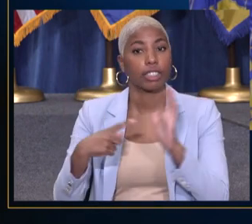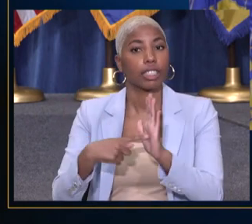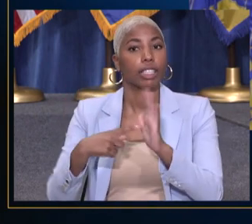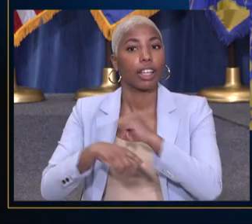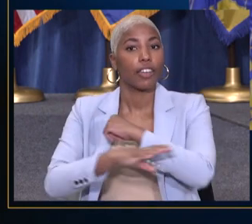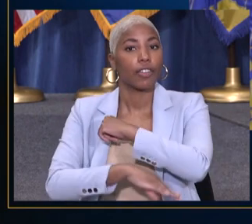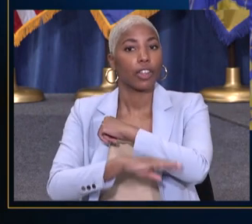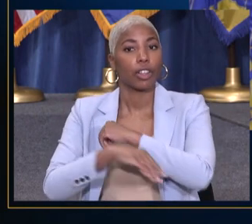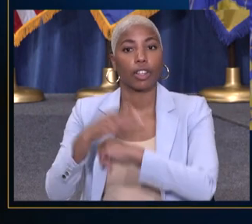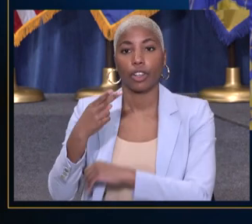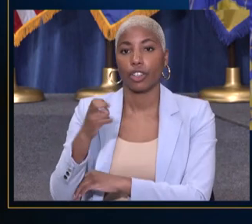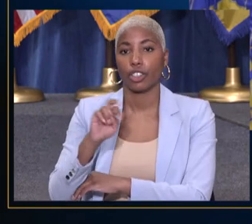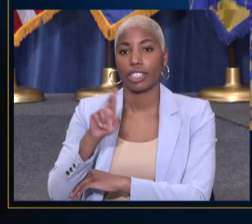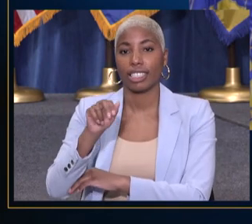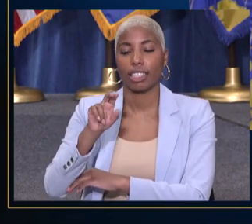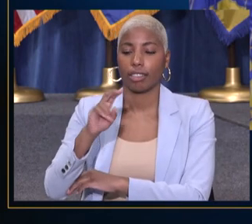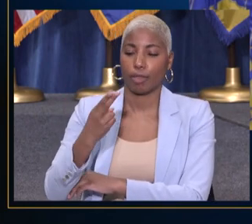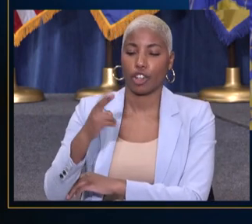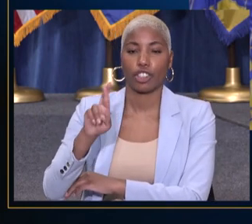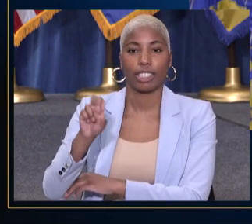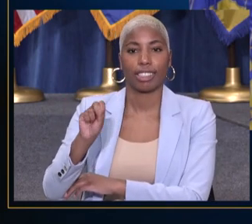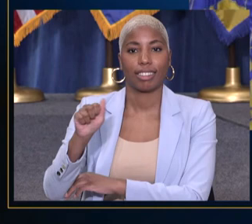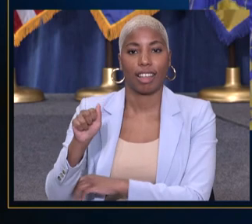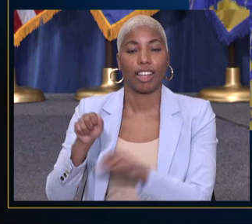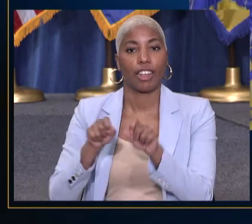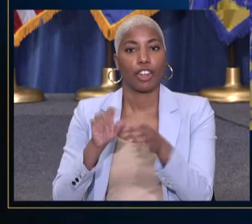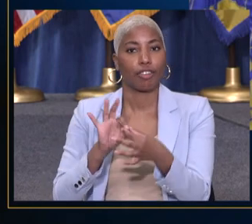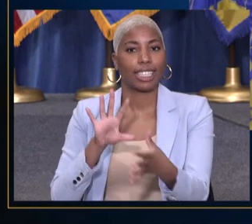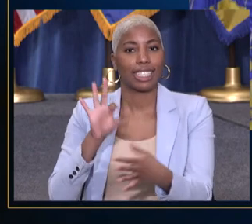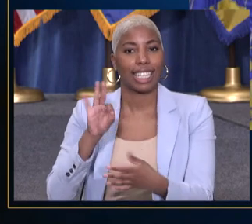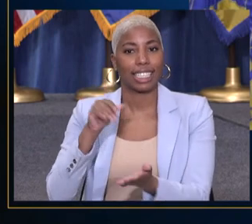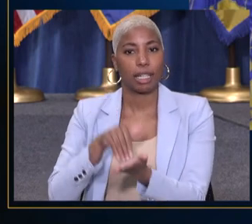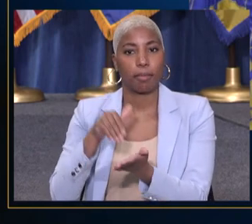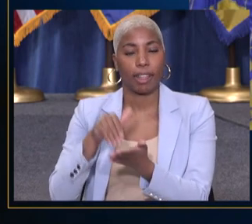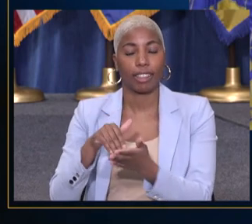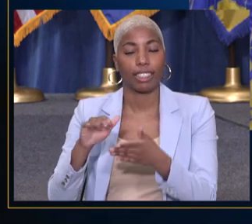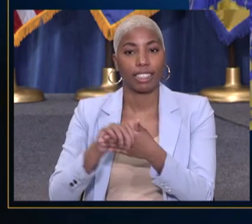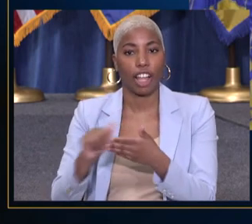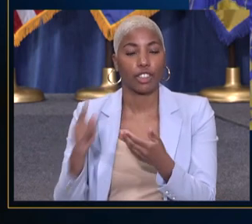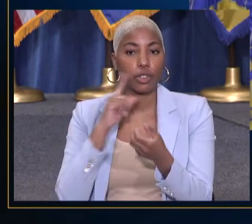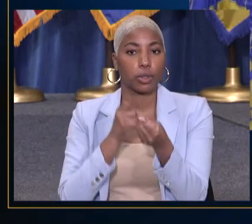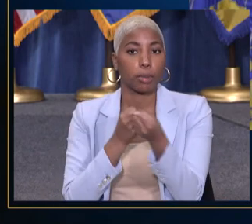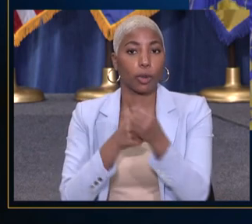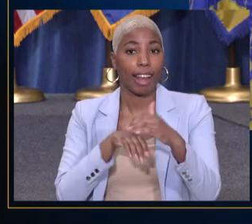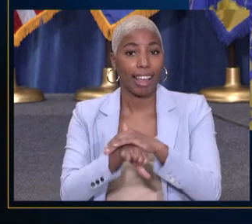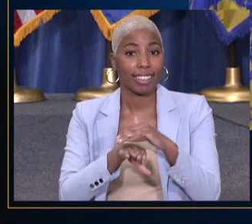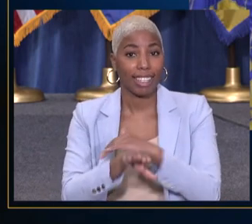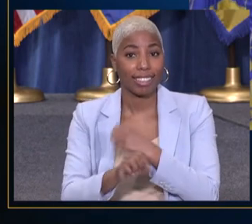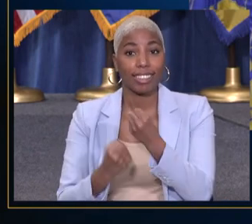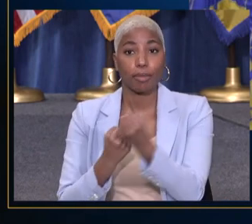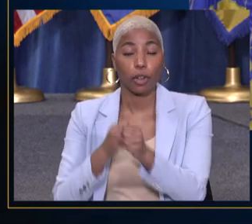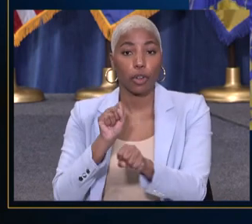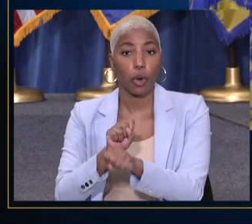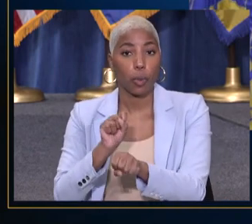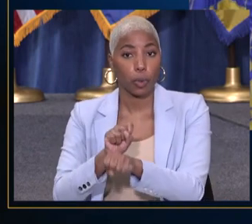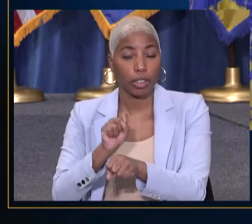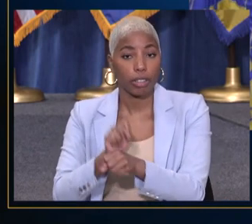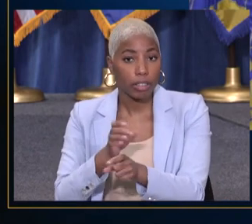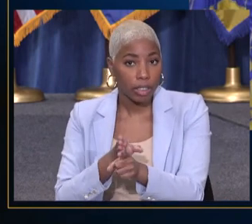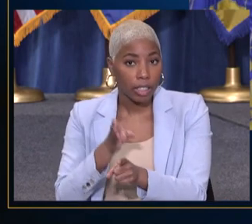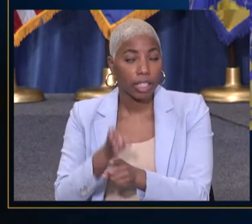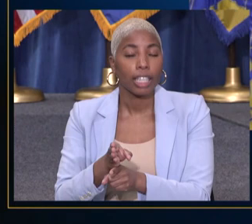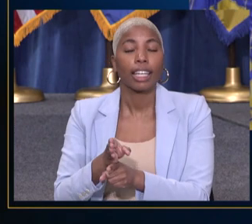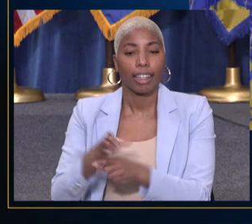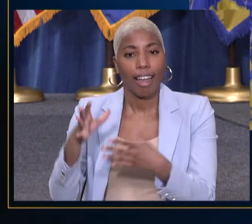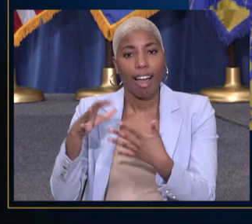HRSA released $90 million to expand access, support the workforce, and expand screening and treatment options for maternal